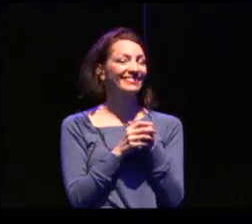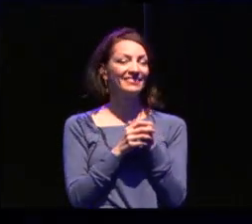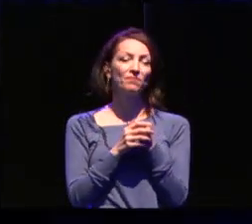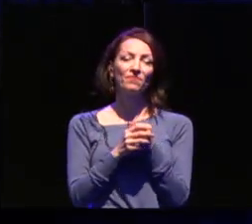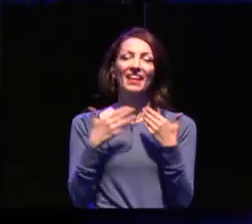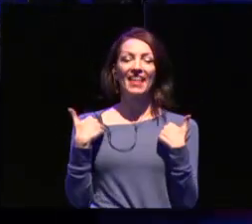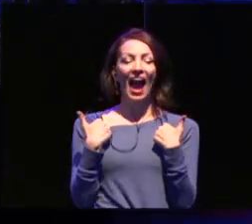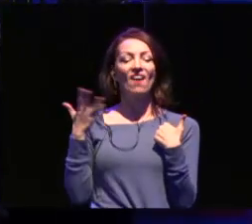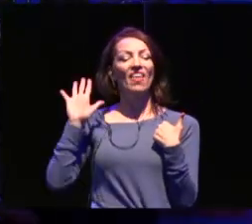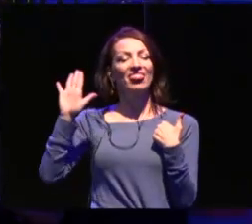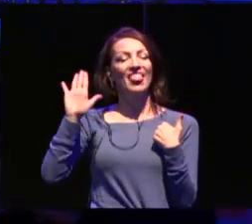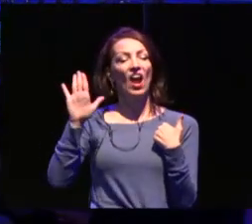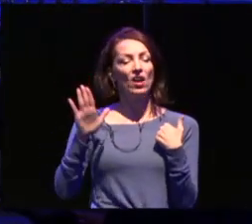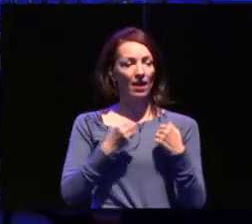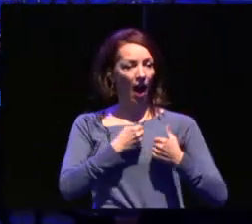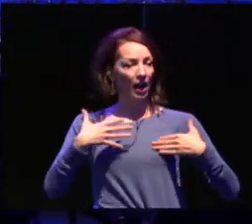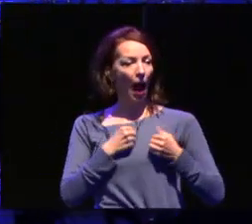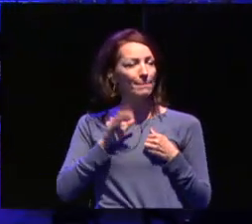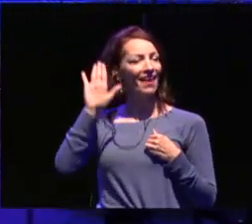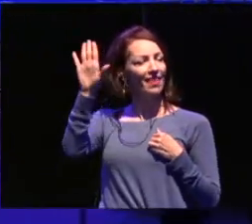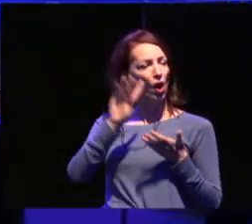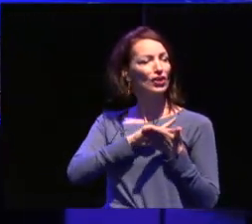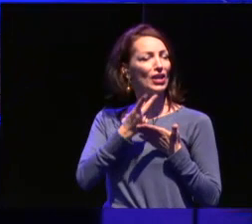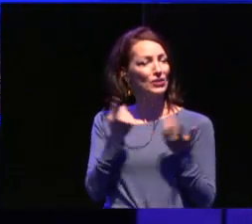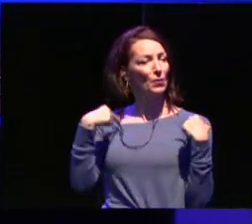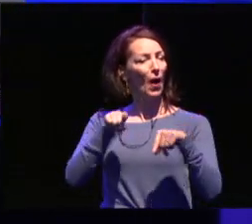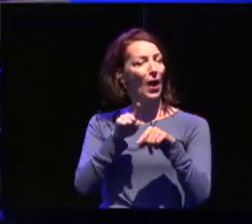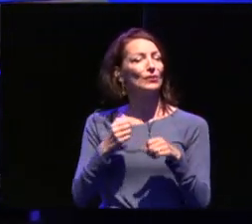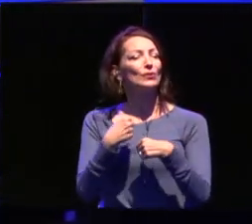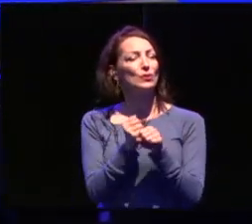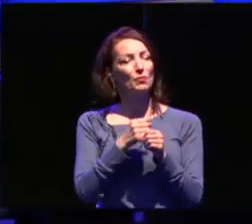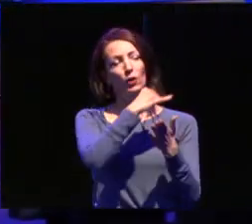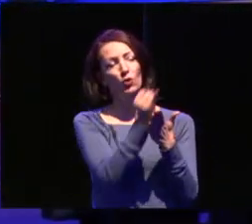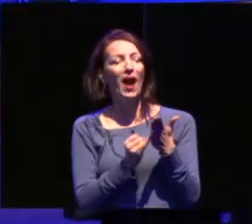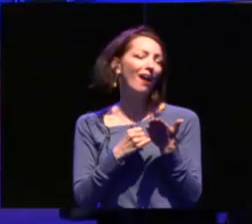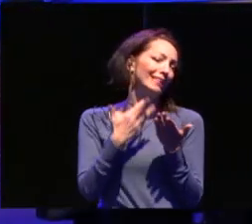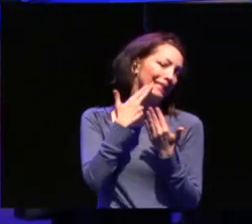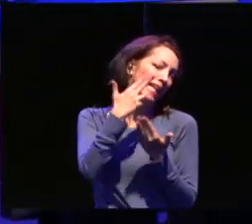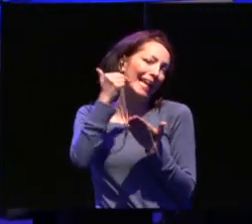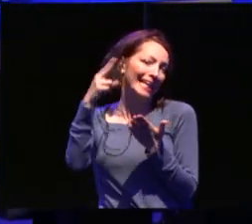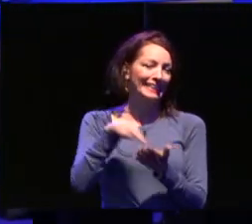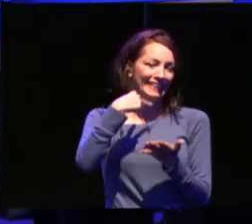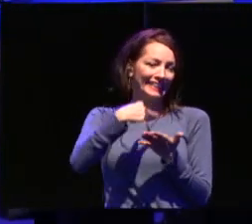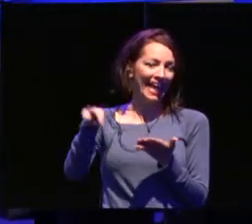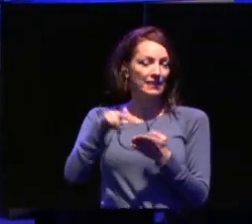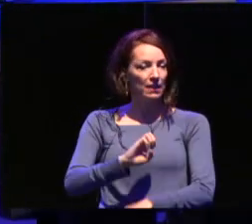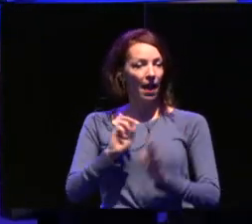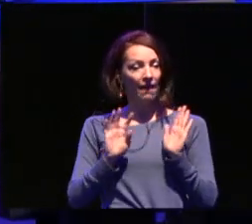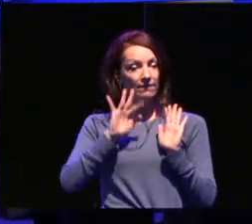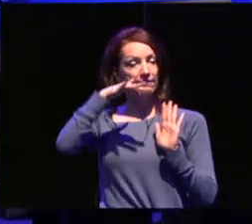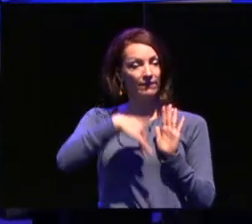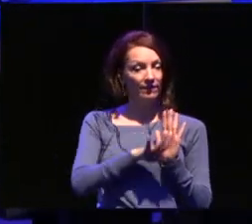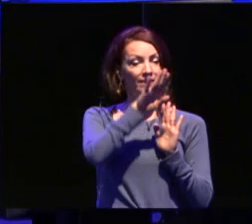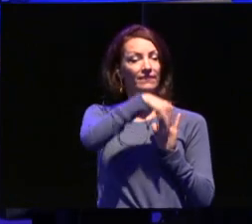know how to get it. They got their agape going on right there in the kitchen while they're doing arts and crafts and singing and dancing, getting that frequency and that vibration all in